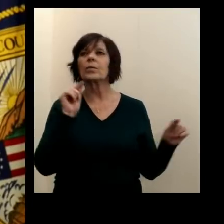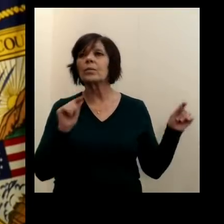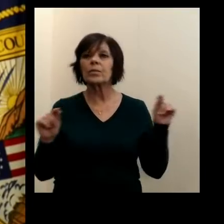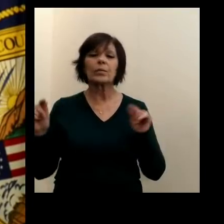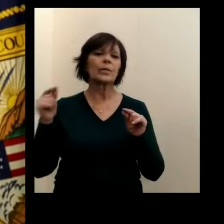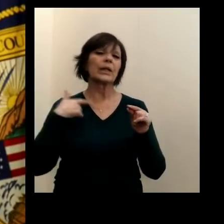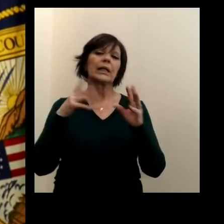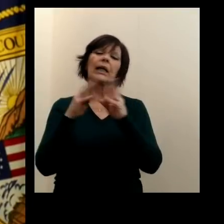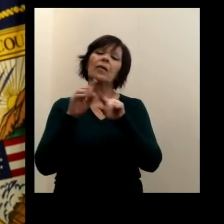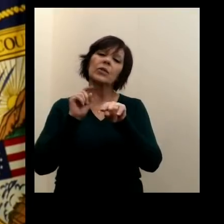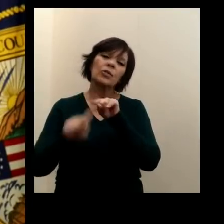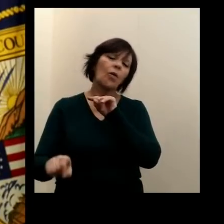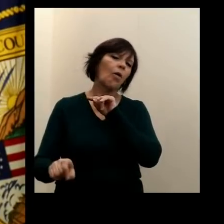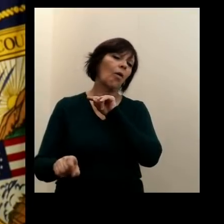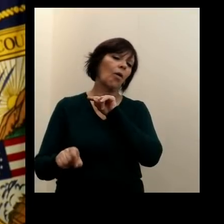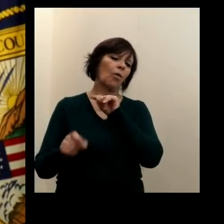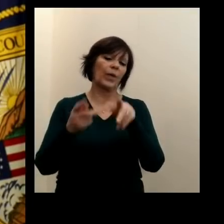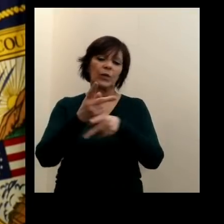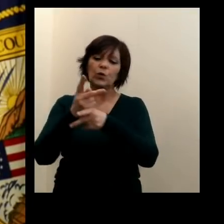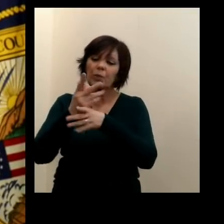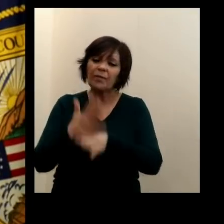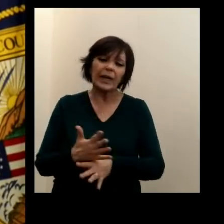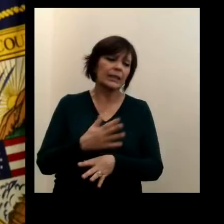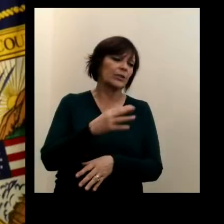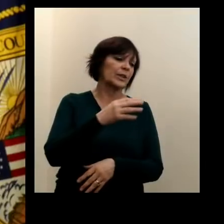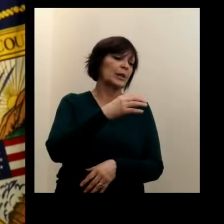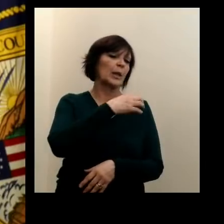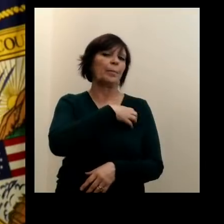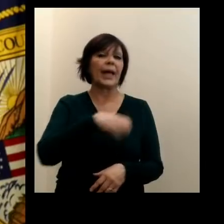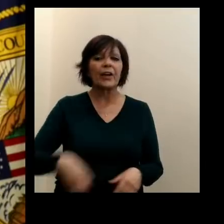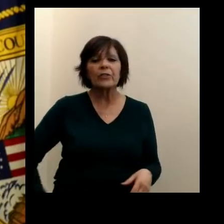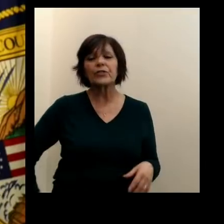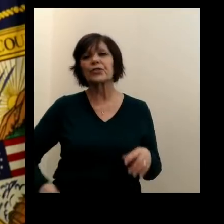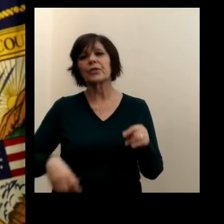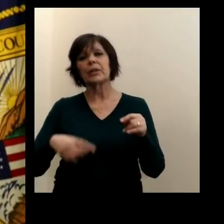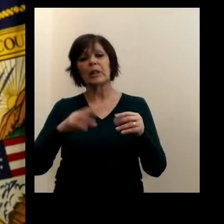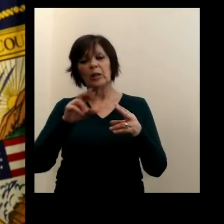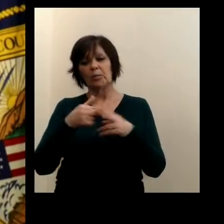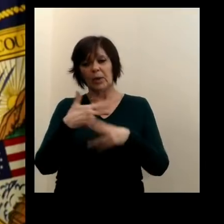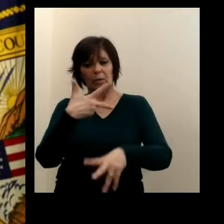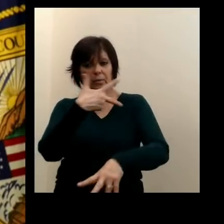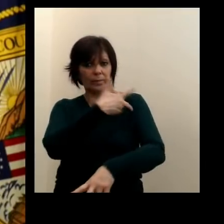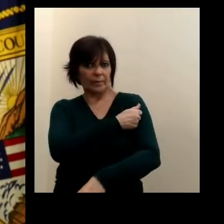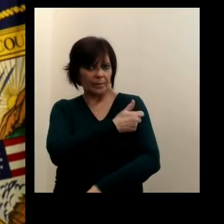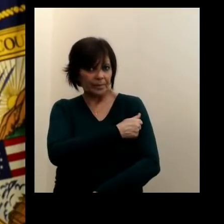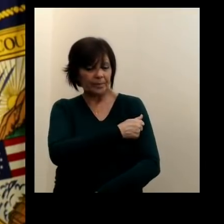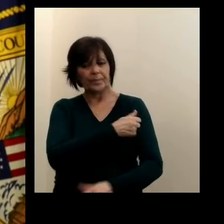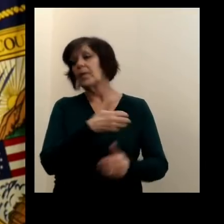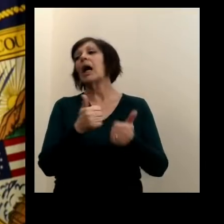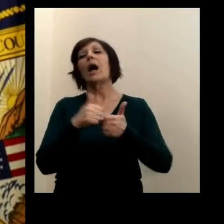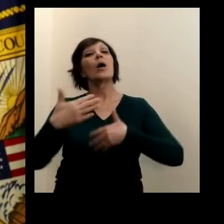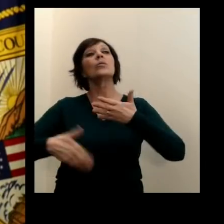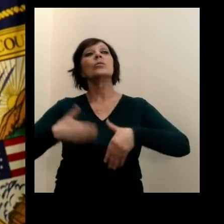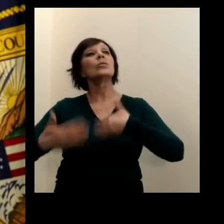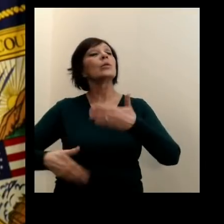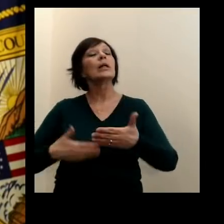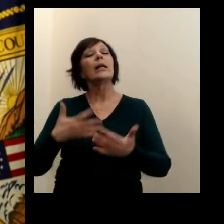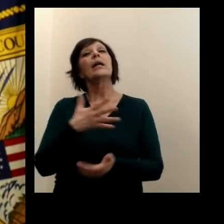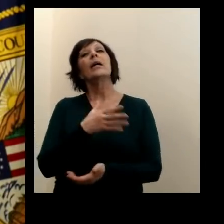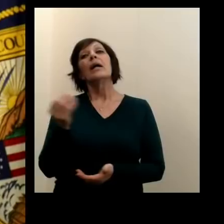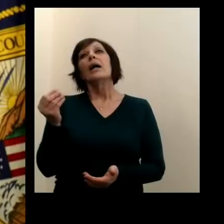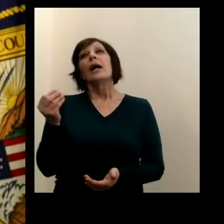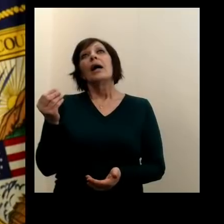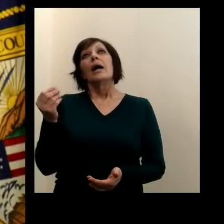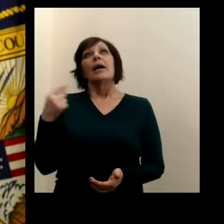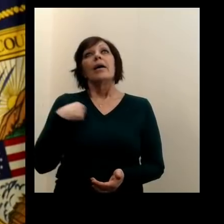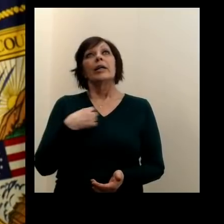We had a conference call yesterday with supervisors and mayors with regards to the vaccine delivery and how things are moving. And I just